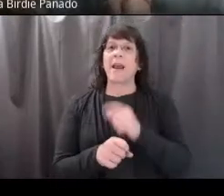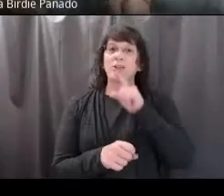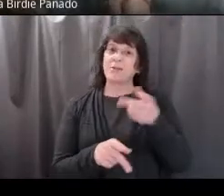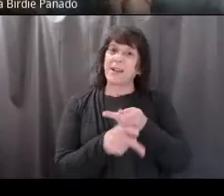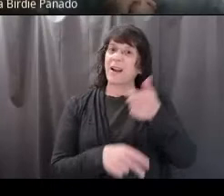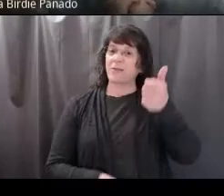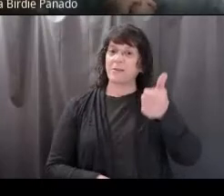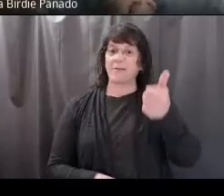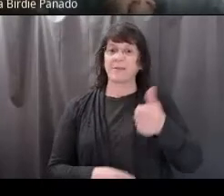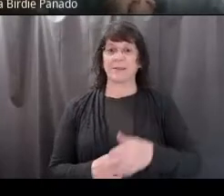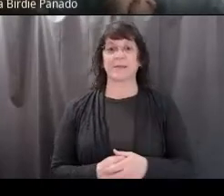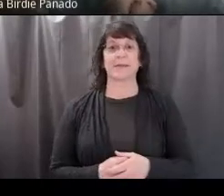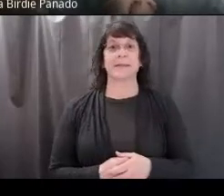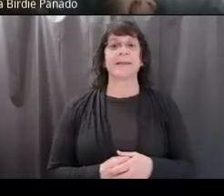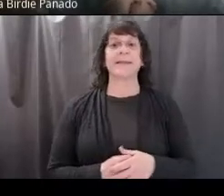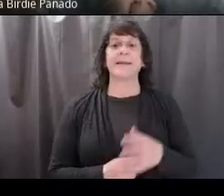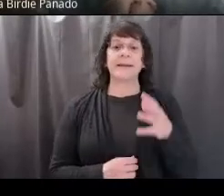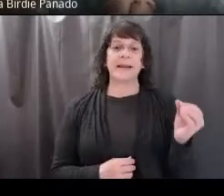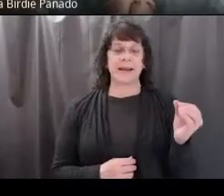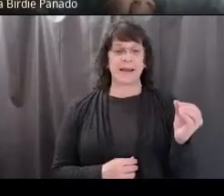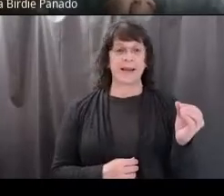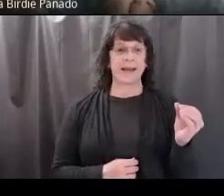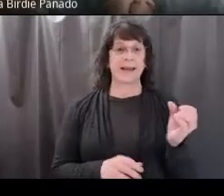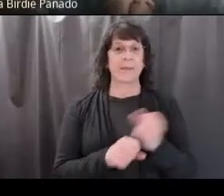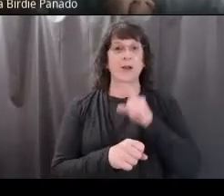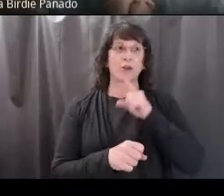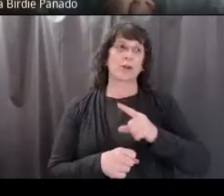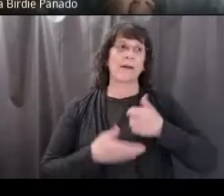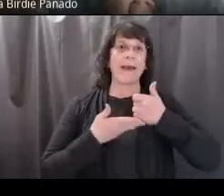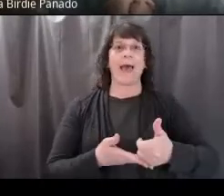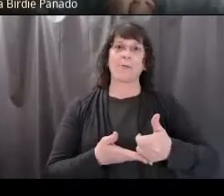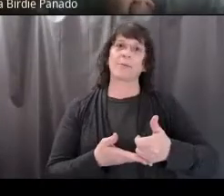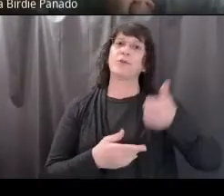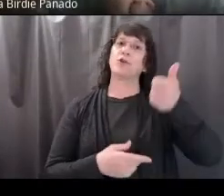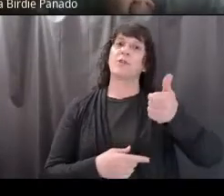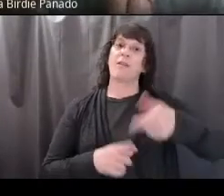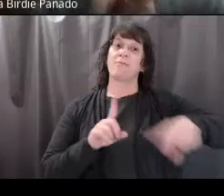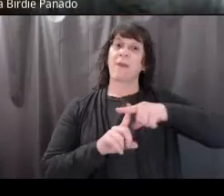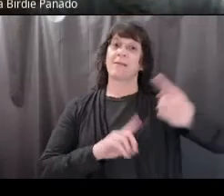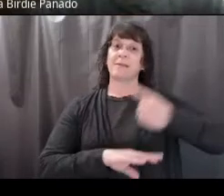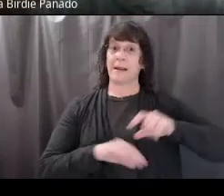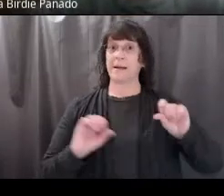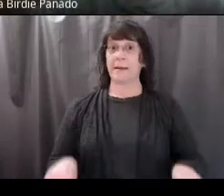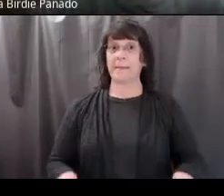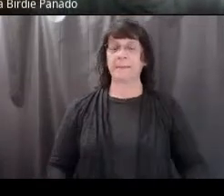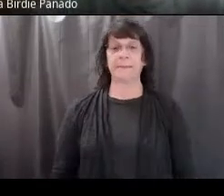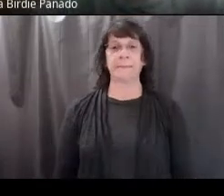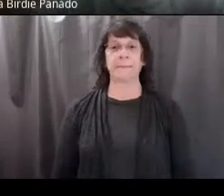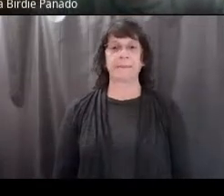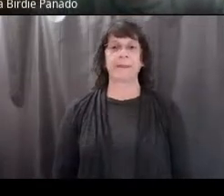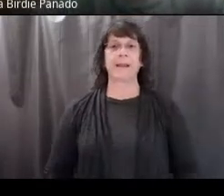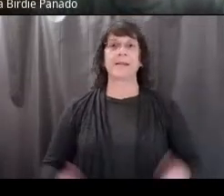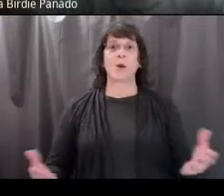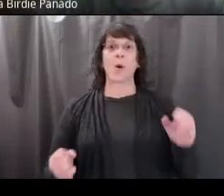take care of ourselves and aid in having a positive day. So I'm